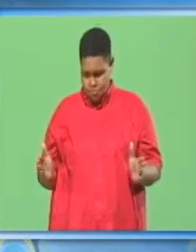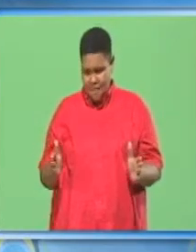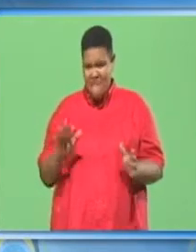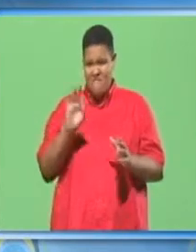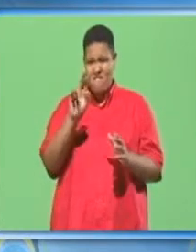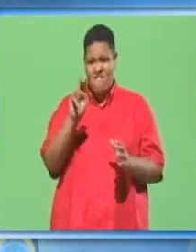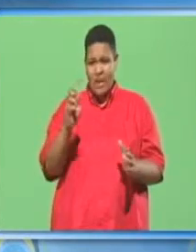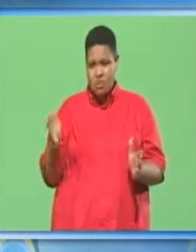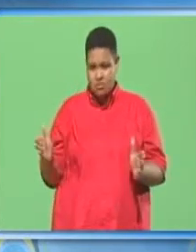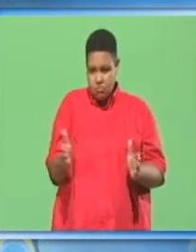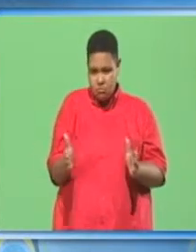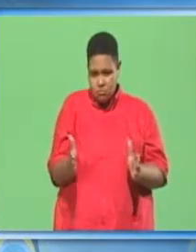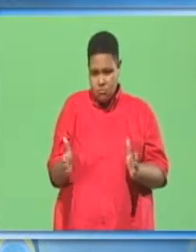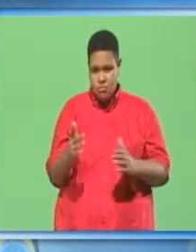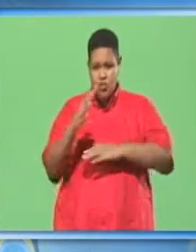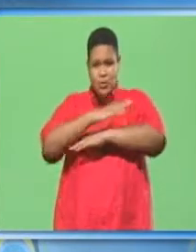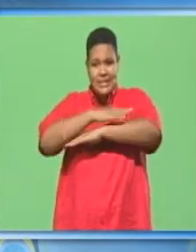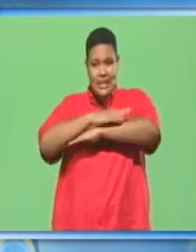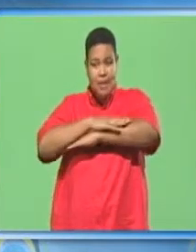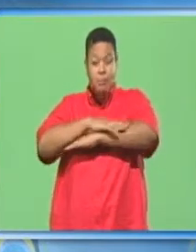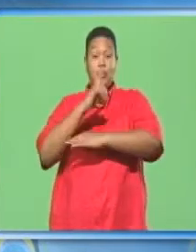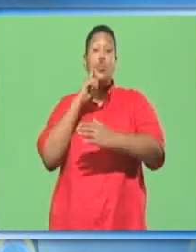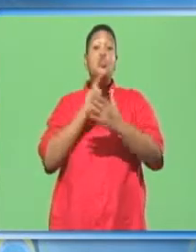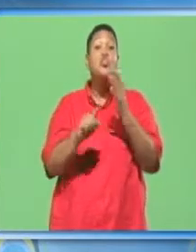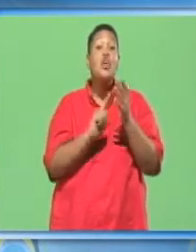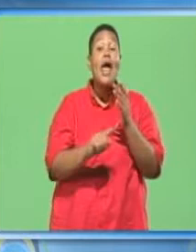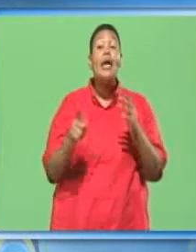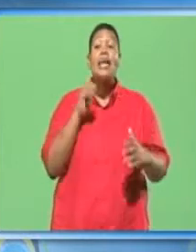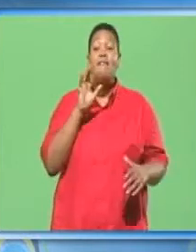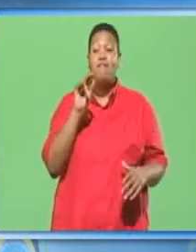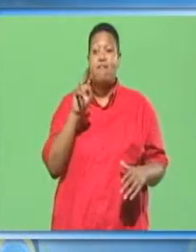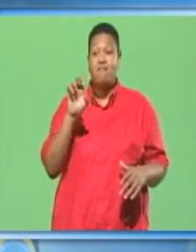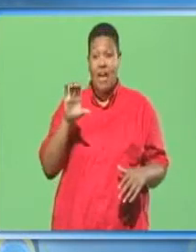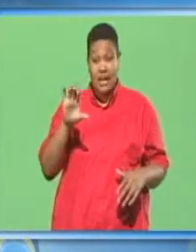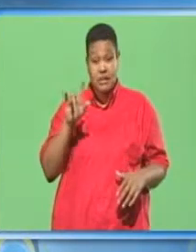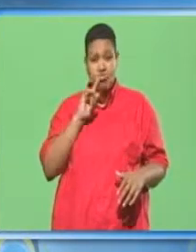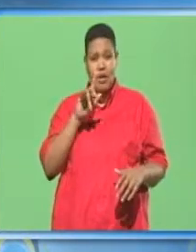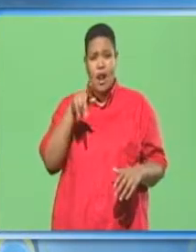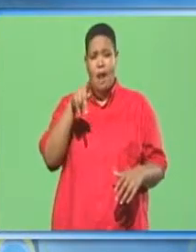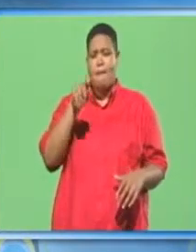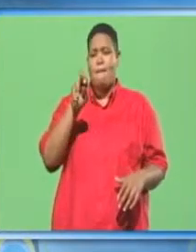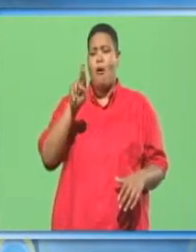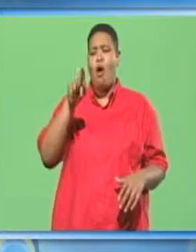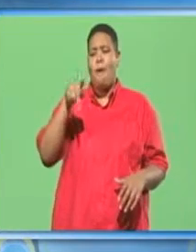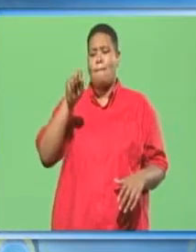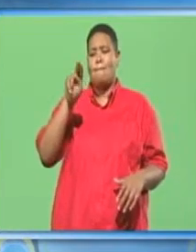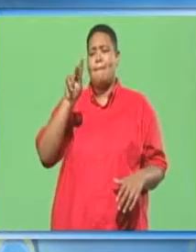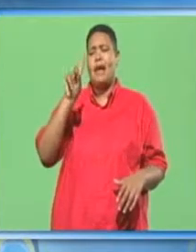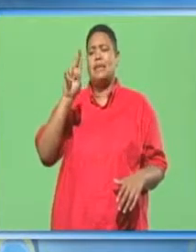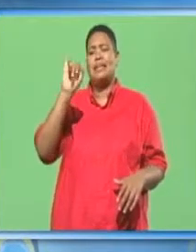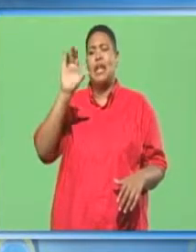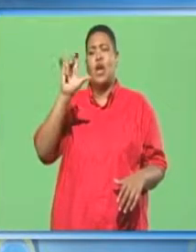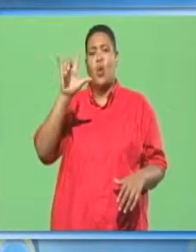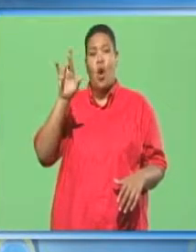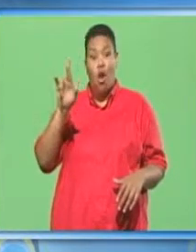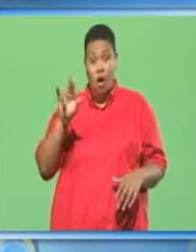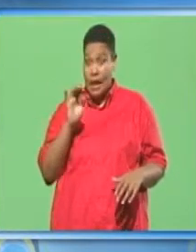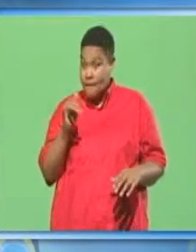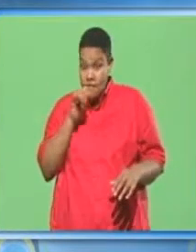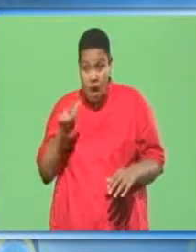the tri-square to check if the fence is perpendicular to the tables. If not, make the necessary